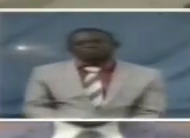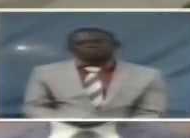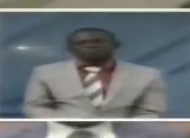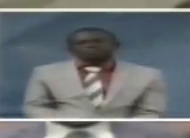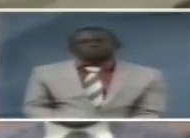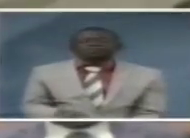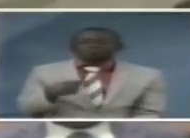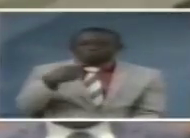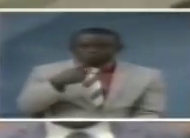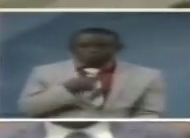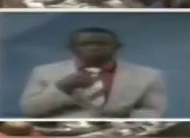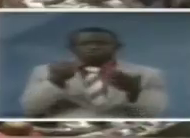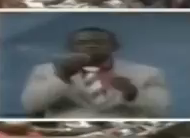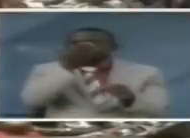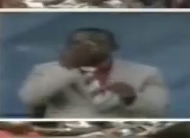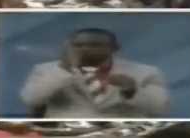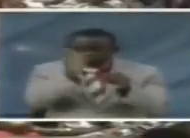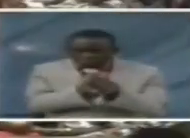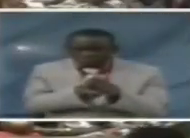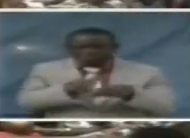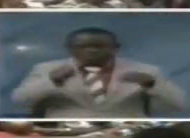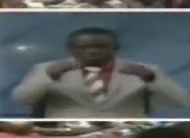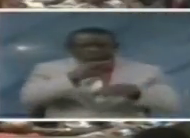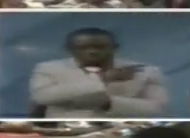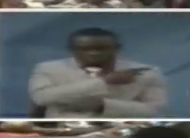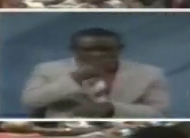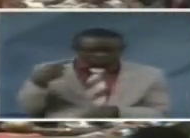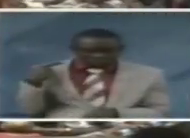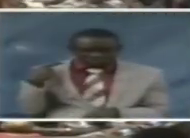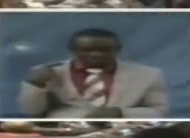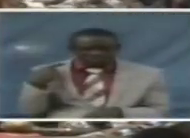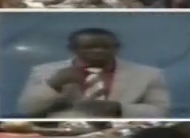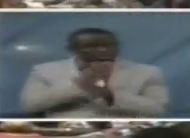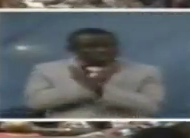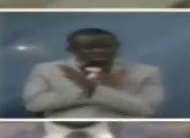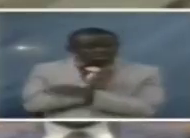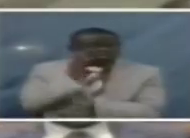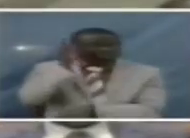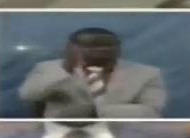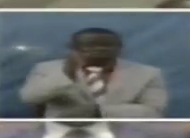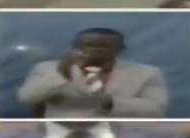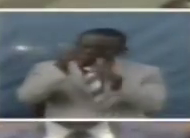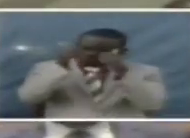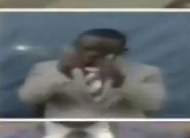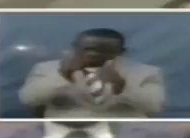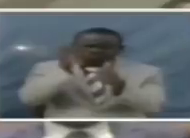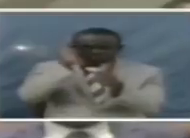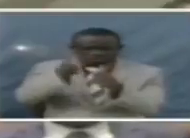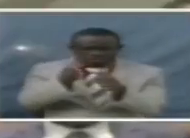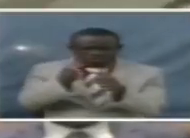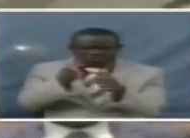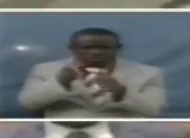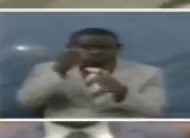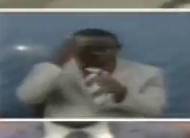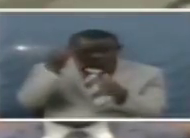Mr. Speaker, let me repeat. Let me assure this House that our future